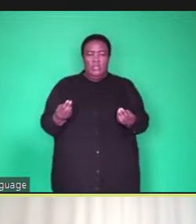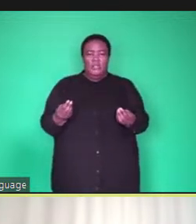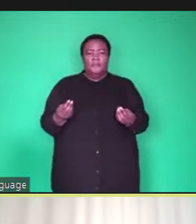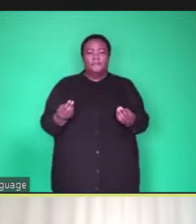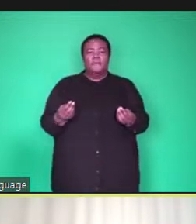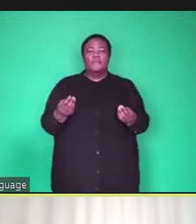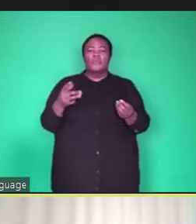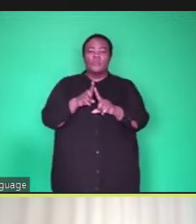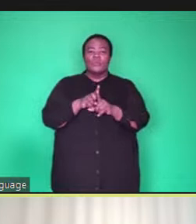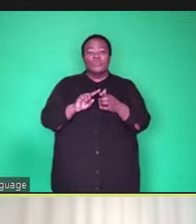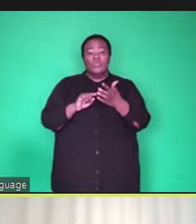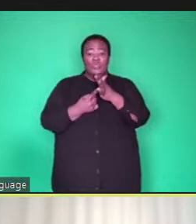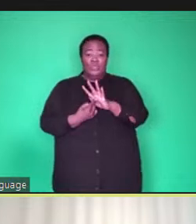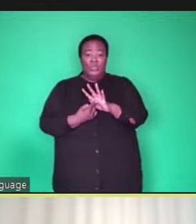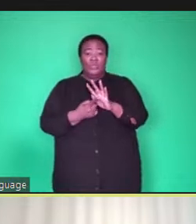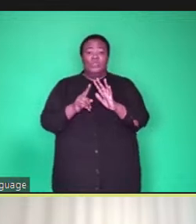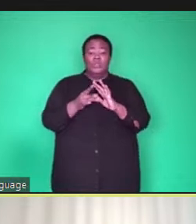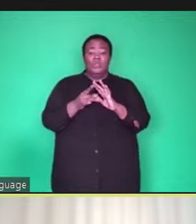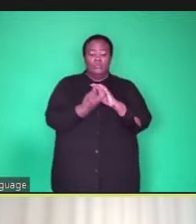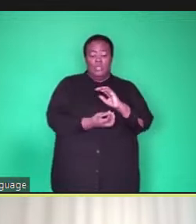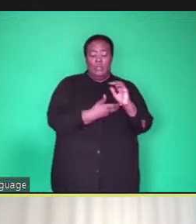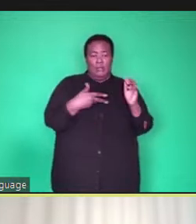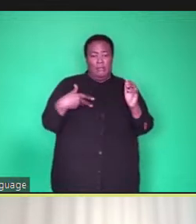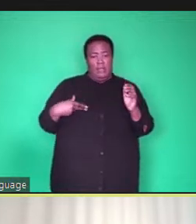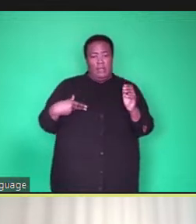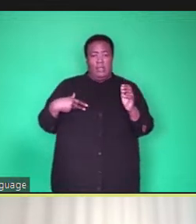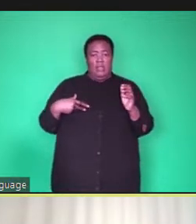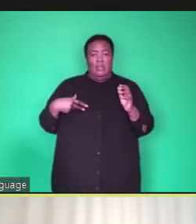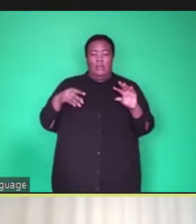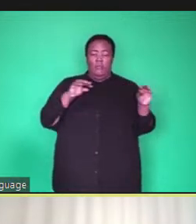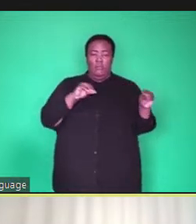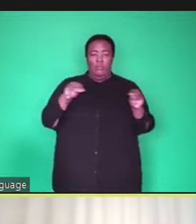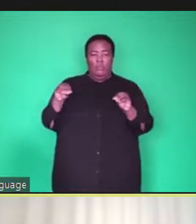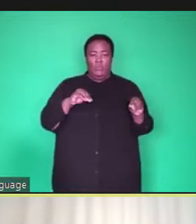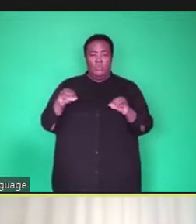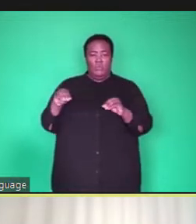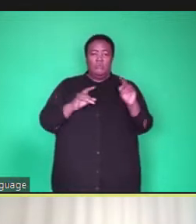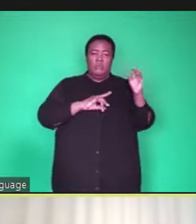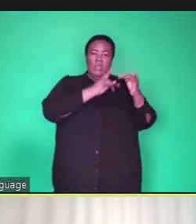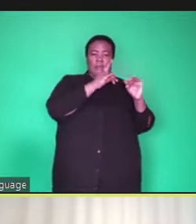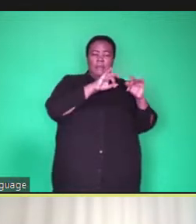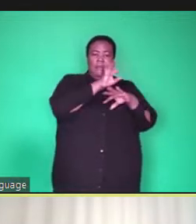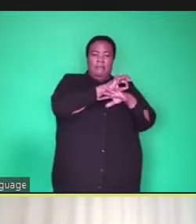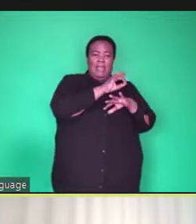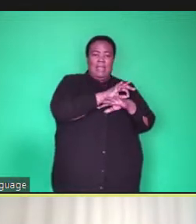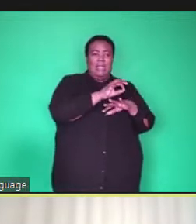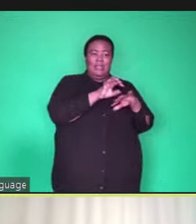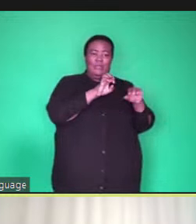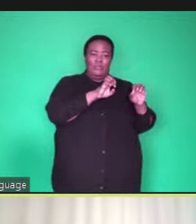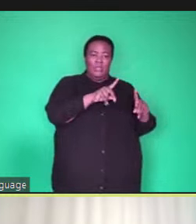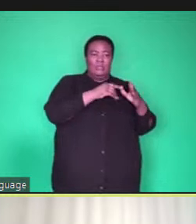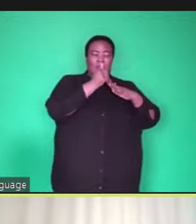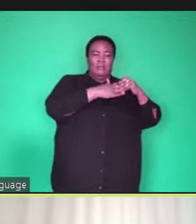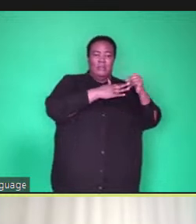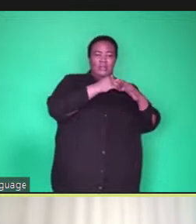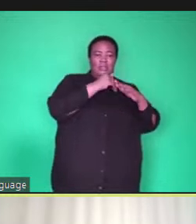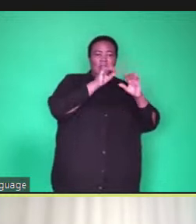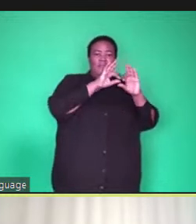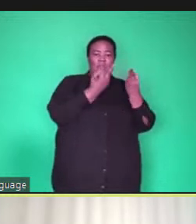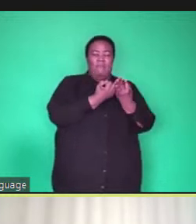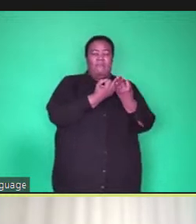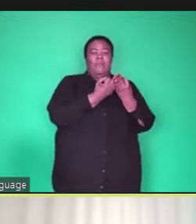also immobility is relevant for population projections, urban planning, education, infrastructure planning, family policy and welfare